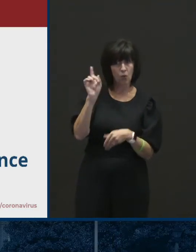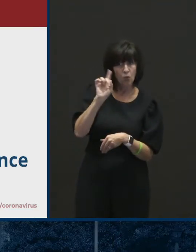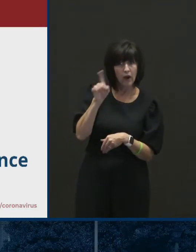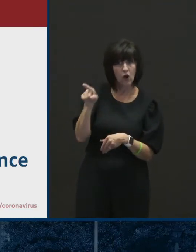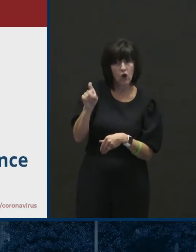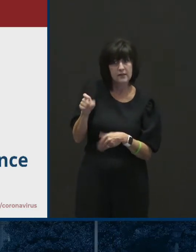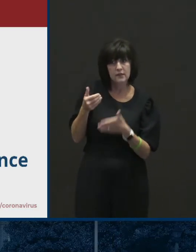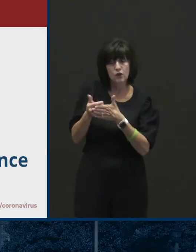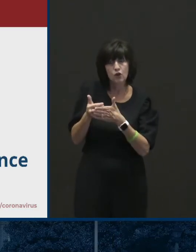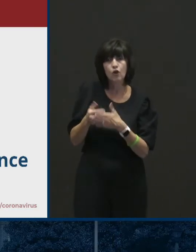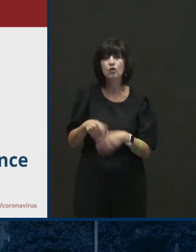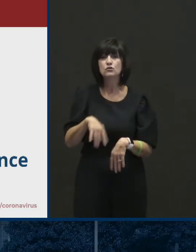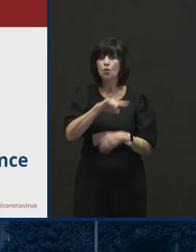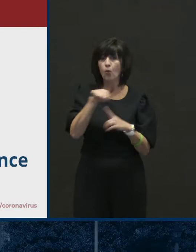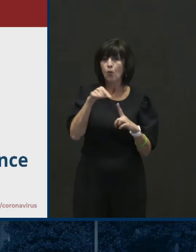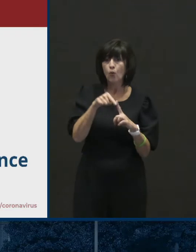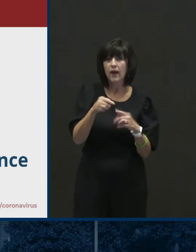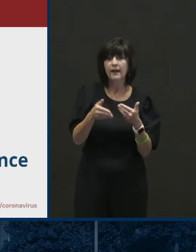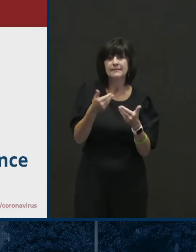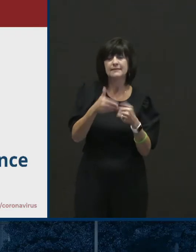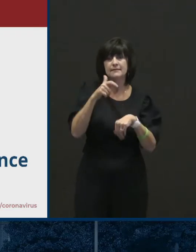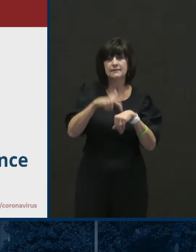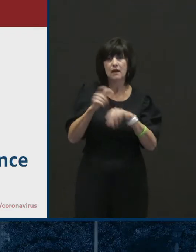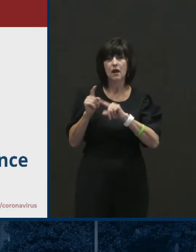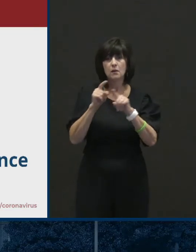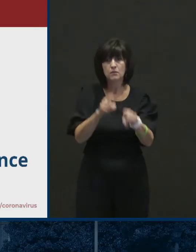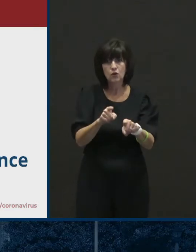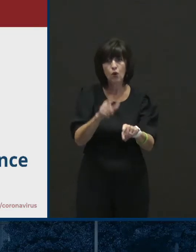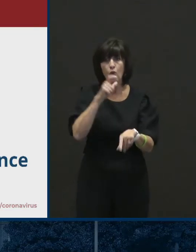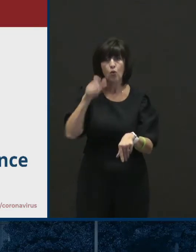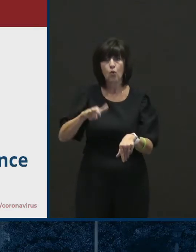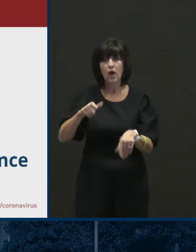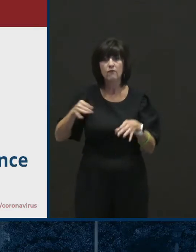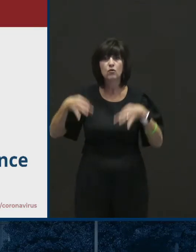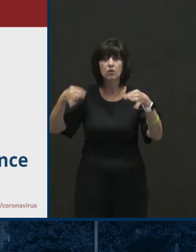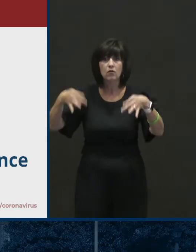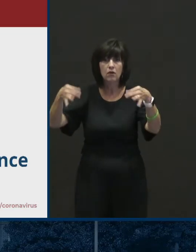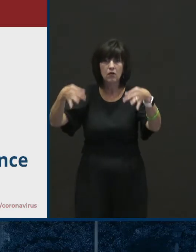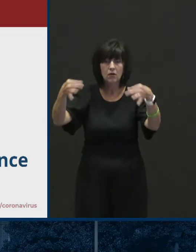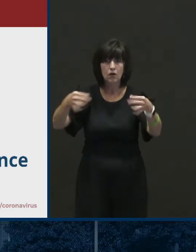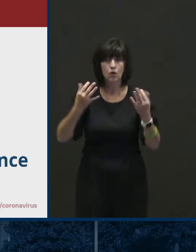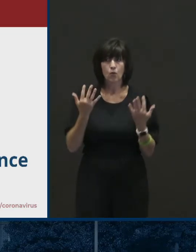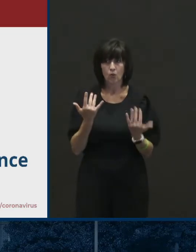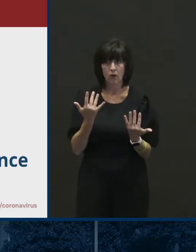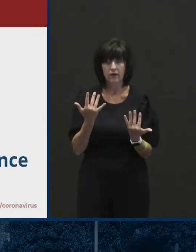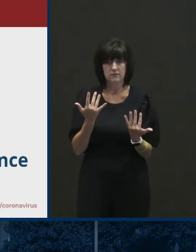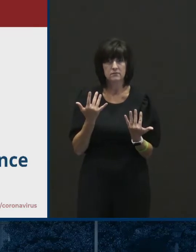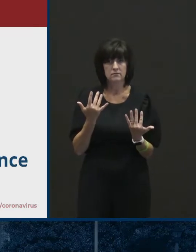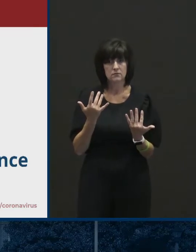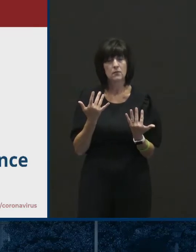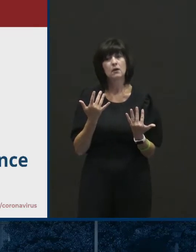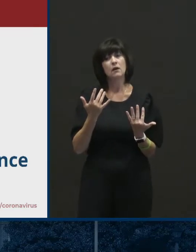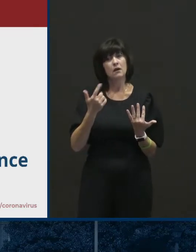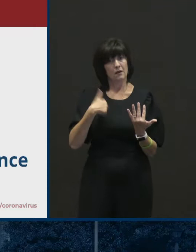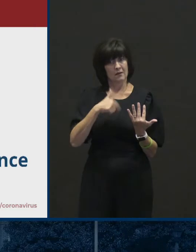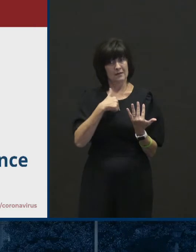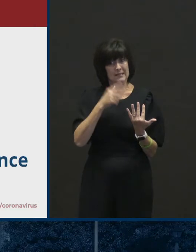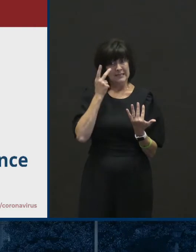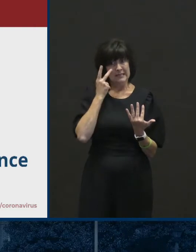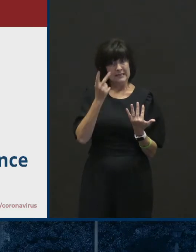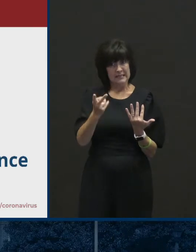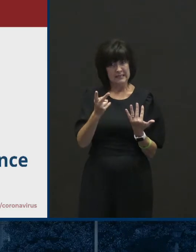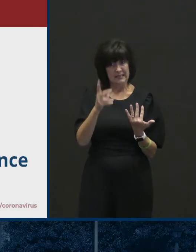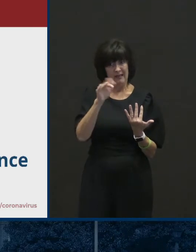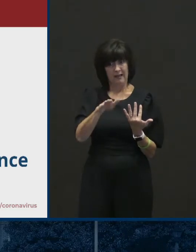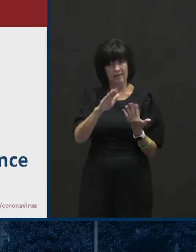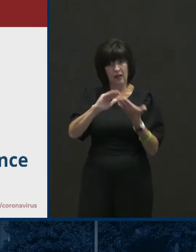important factors of this testing plan that we've talked about is that when we do see elevations in a community, it helps us respond. We're